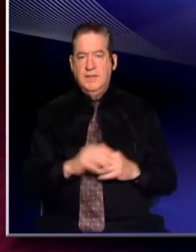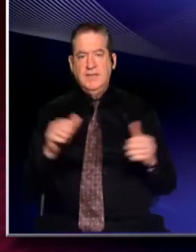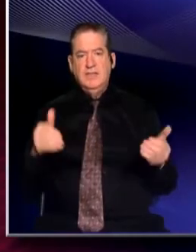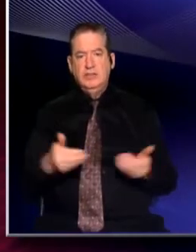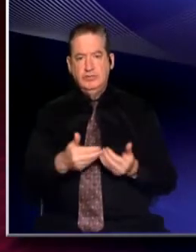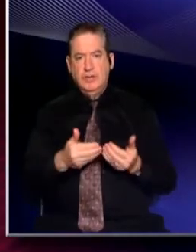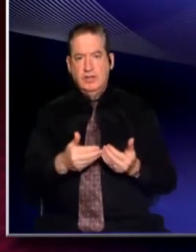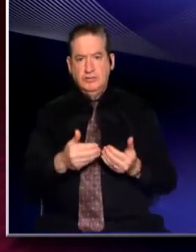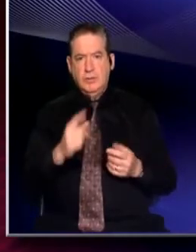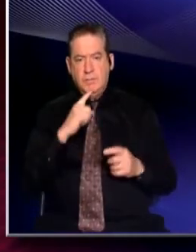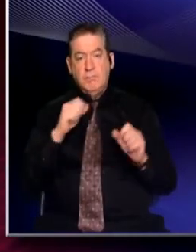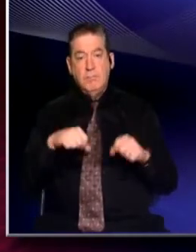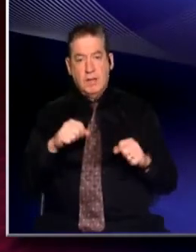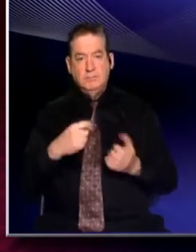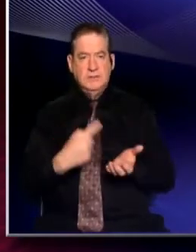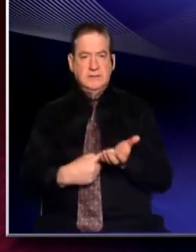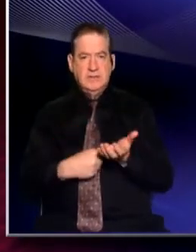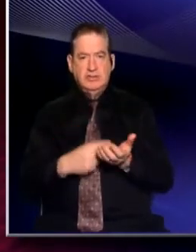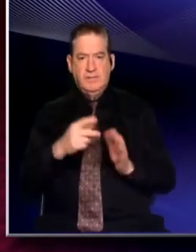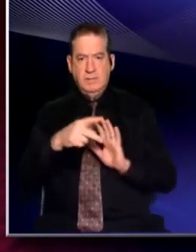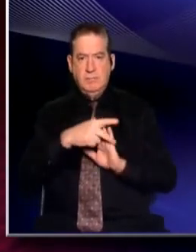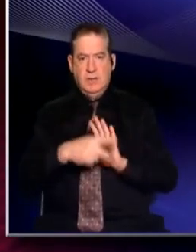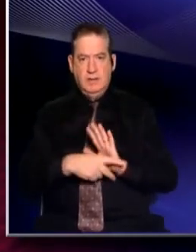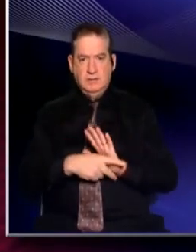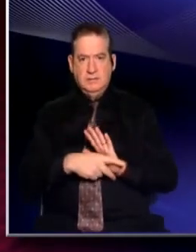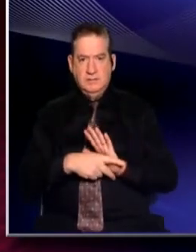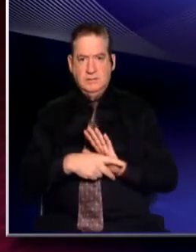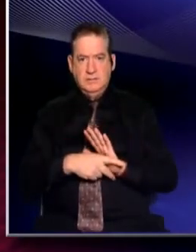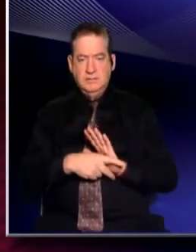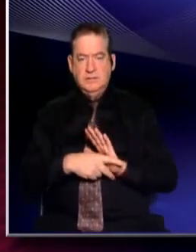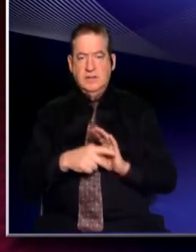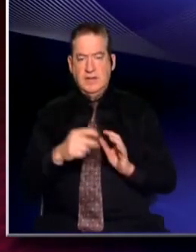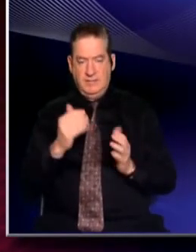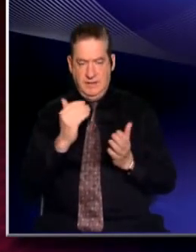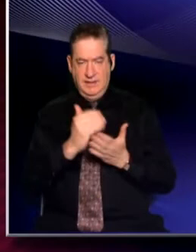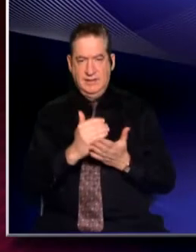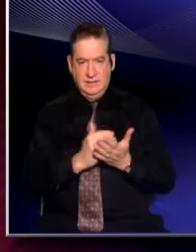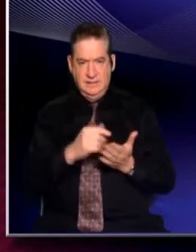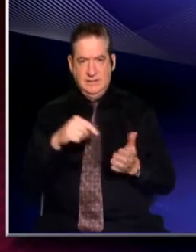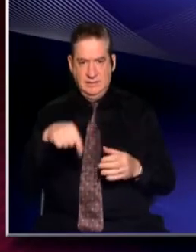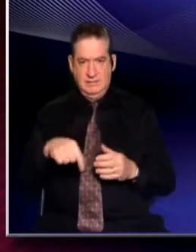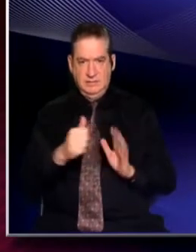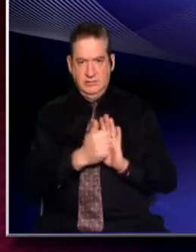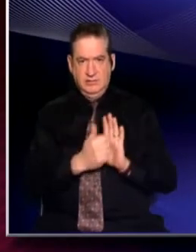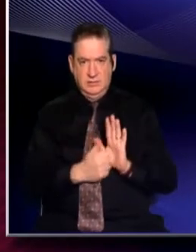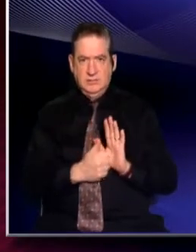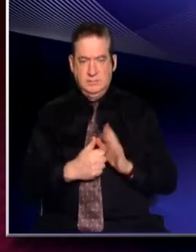introduction and possible discussion of policies as listed in the agenda.